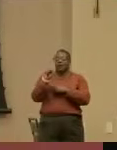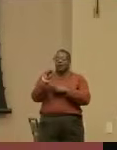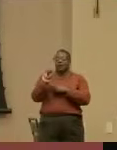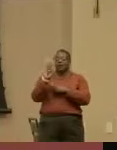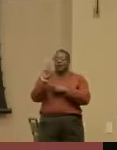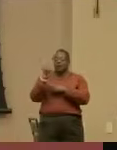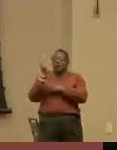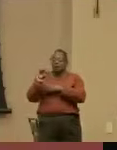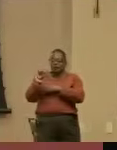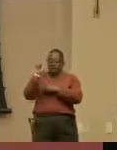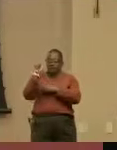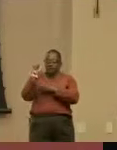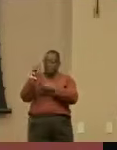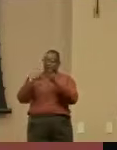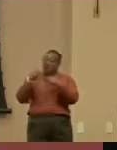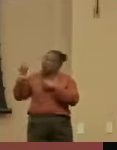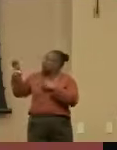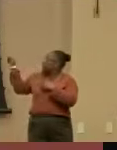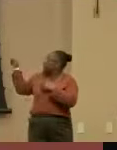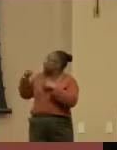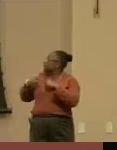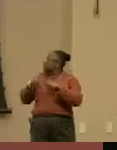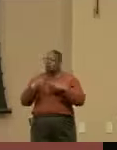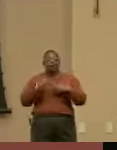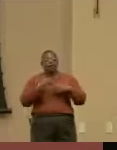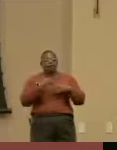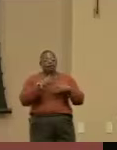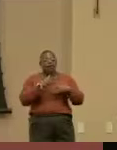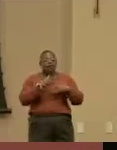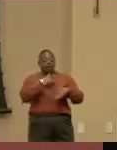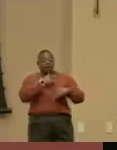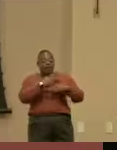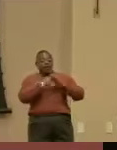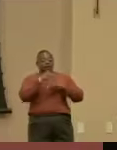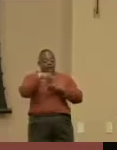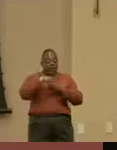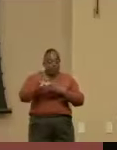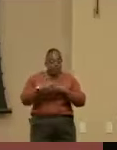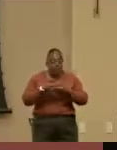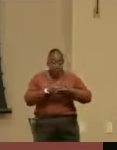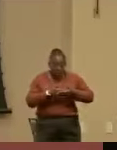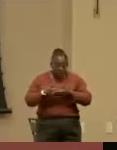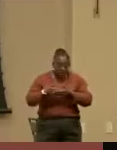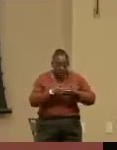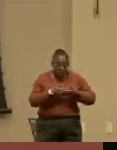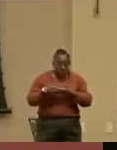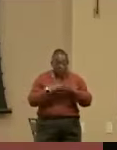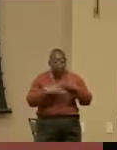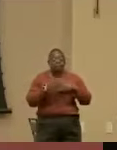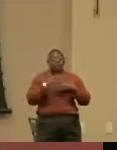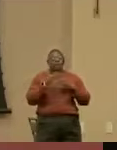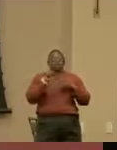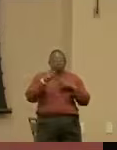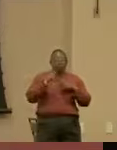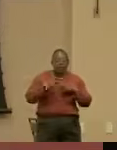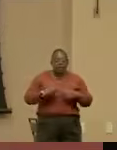SSB, which can increase the risk of having heart block in the baby, and this can be very dangerous. and the baby may get extra ultrasounds